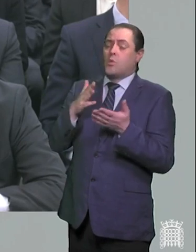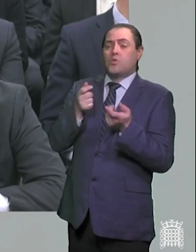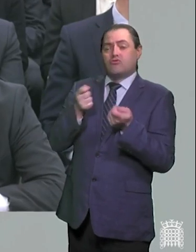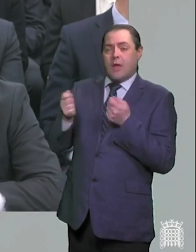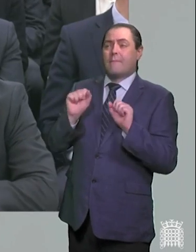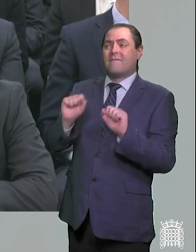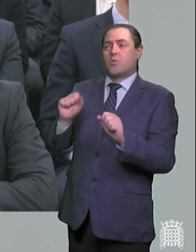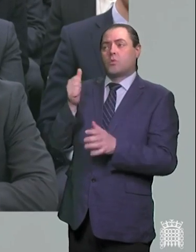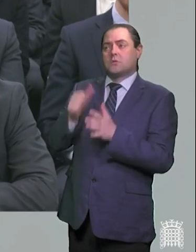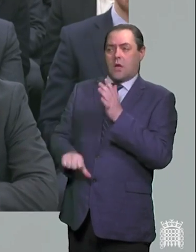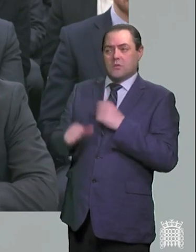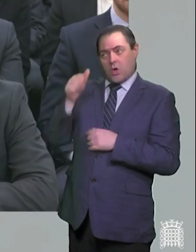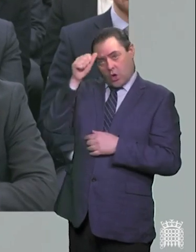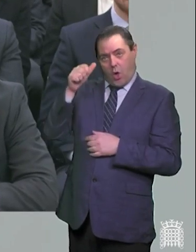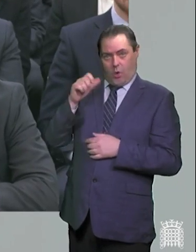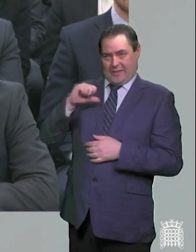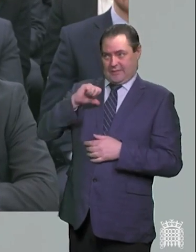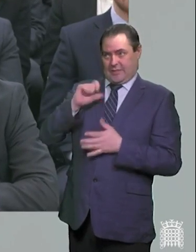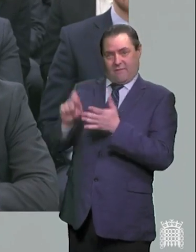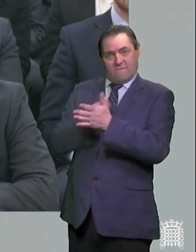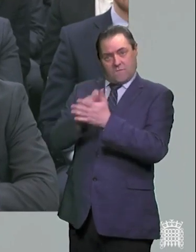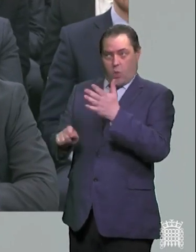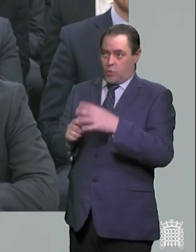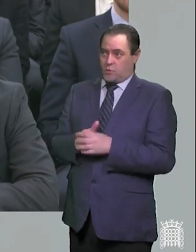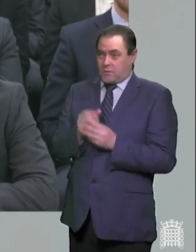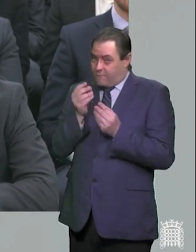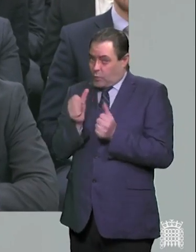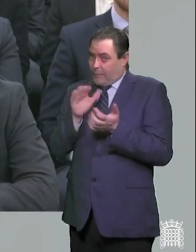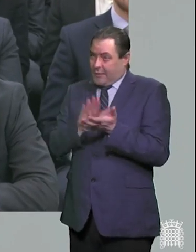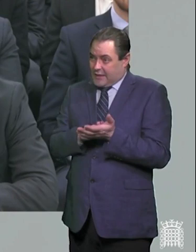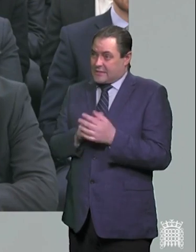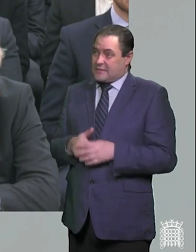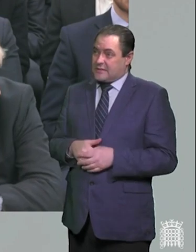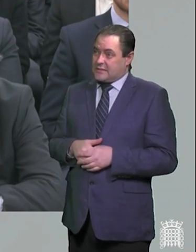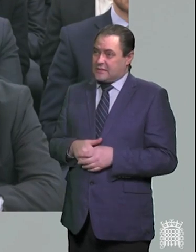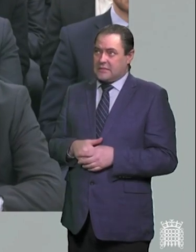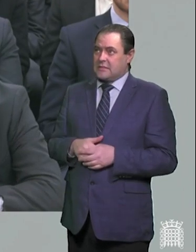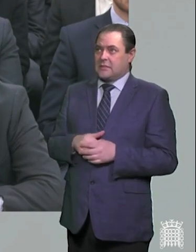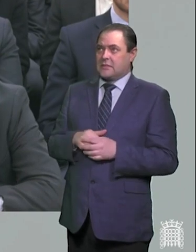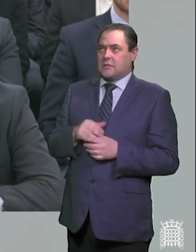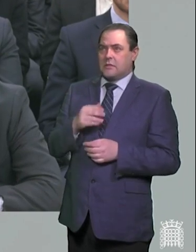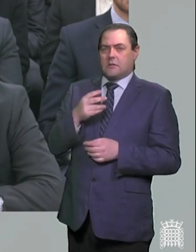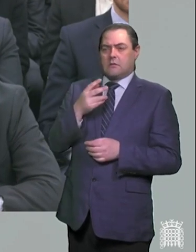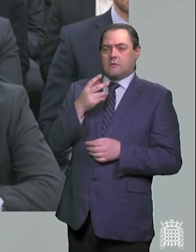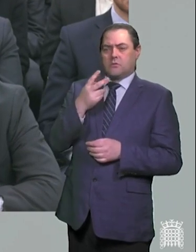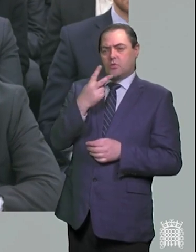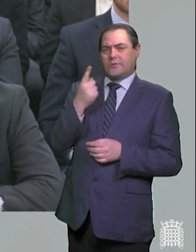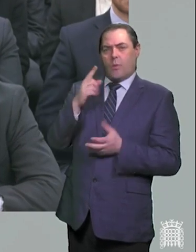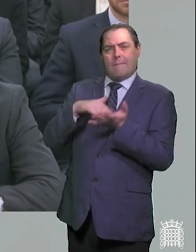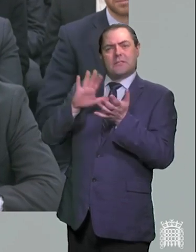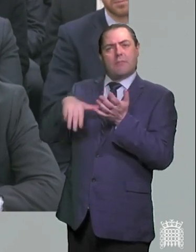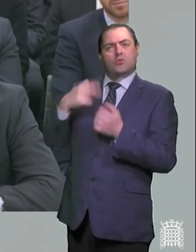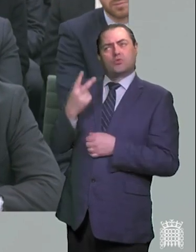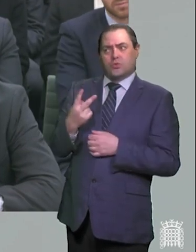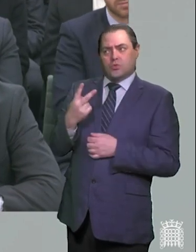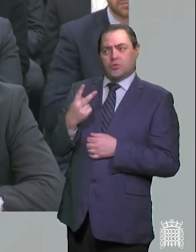I begin, I'm conscious that we're all expected to vote in a few minutes, I think at 2:21.